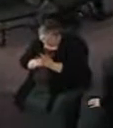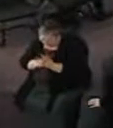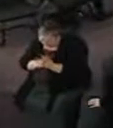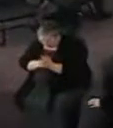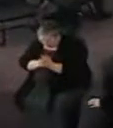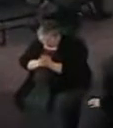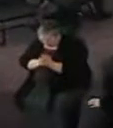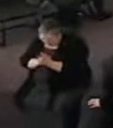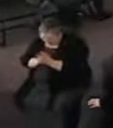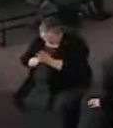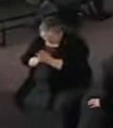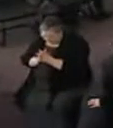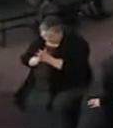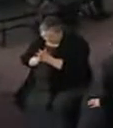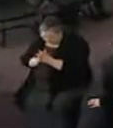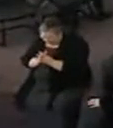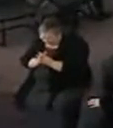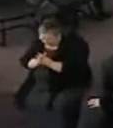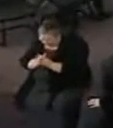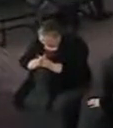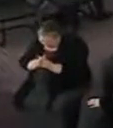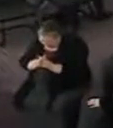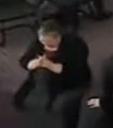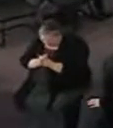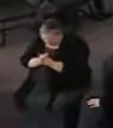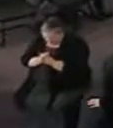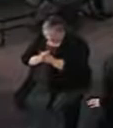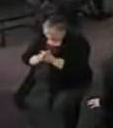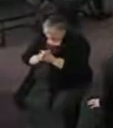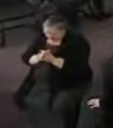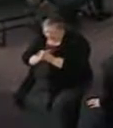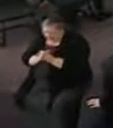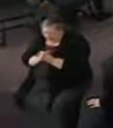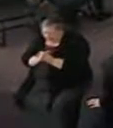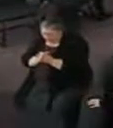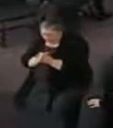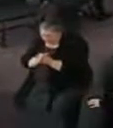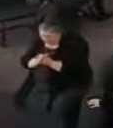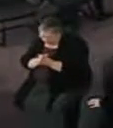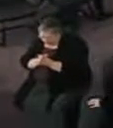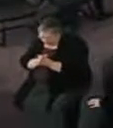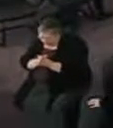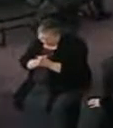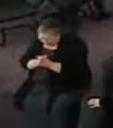The Lord has promised good to me.